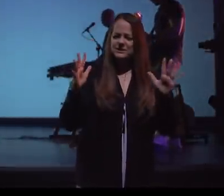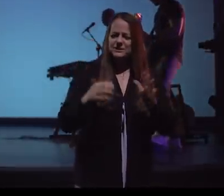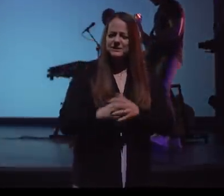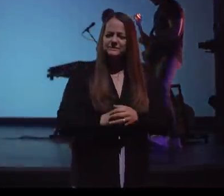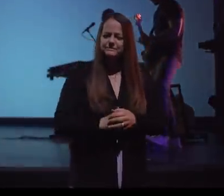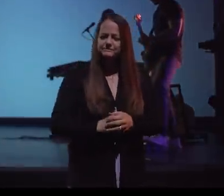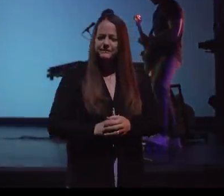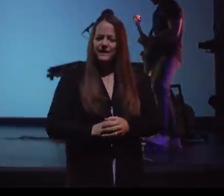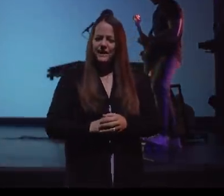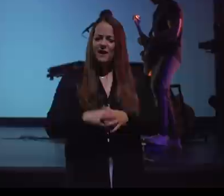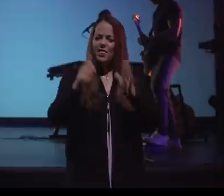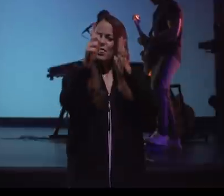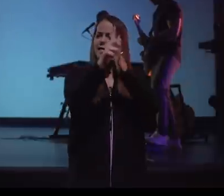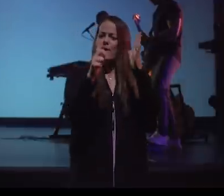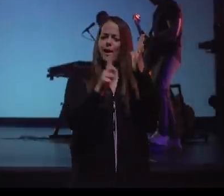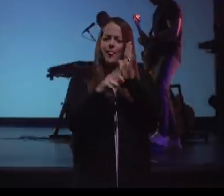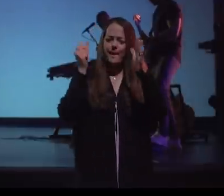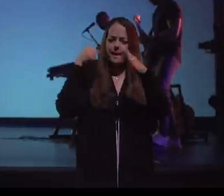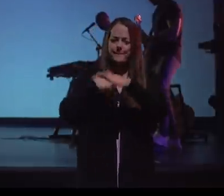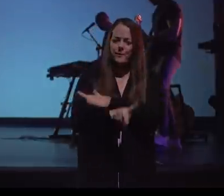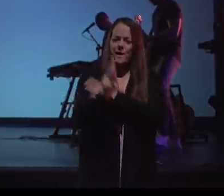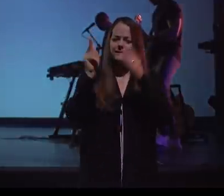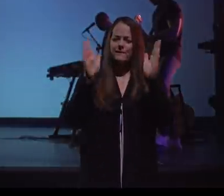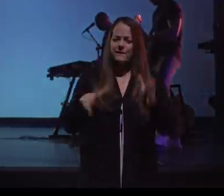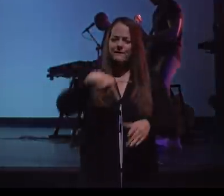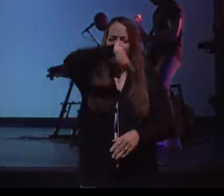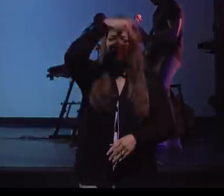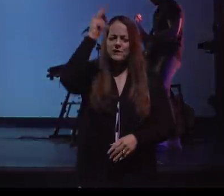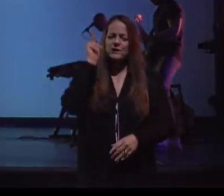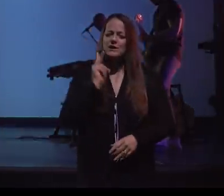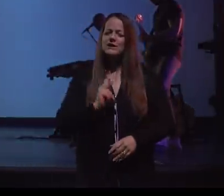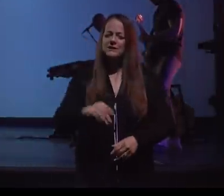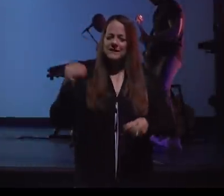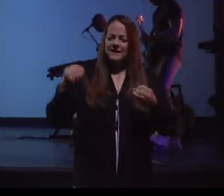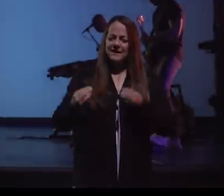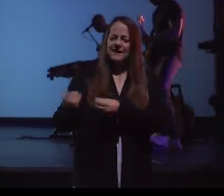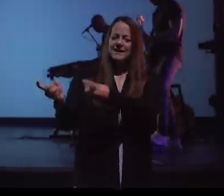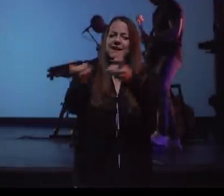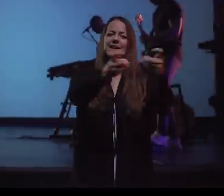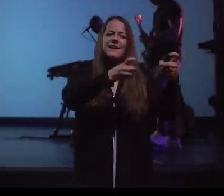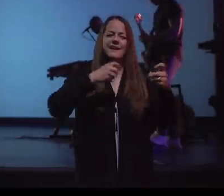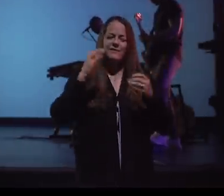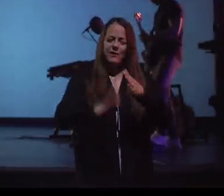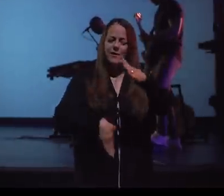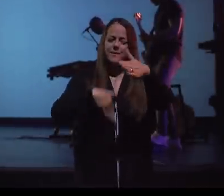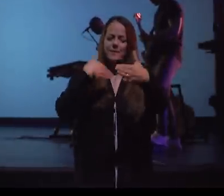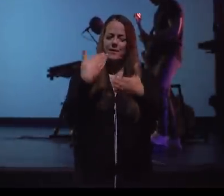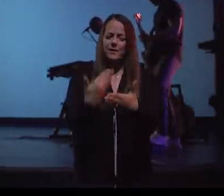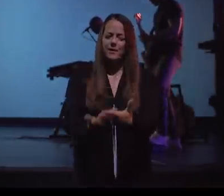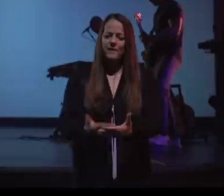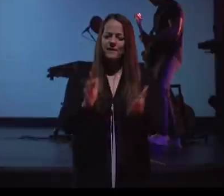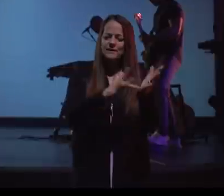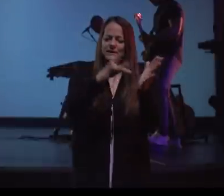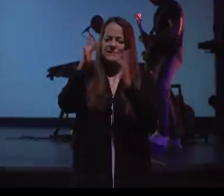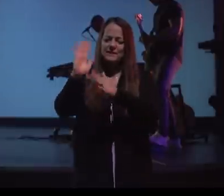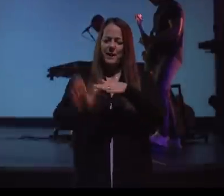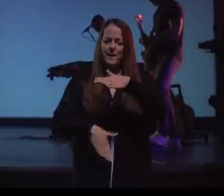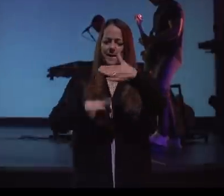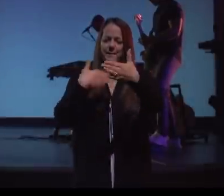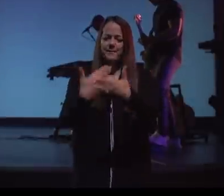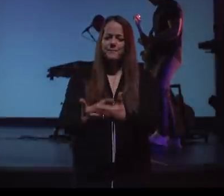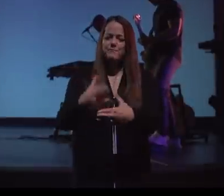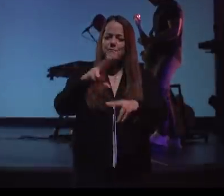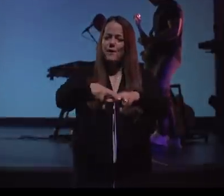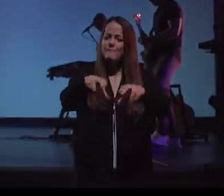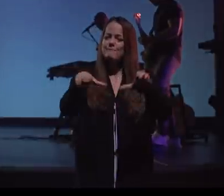prophets. To a virgin came the word from a throne of endless glory to